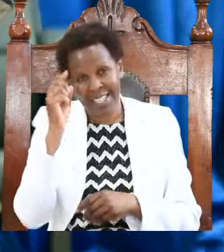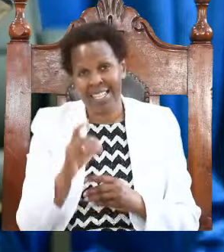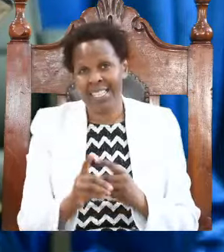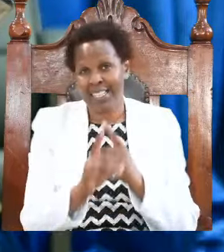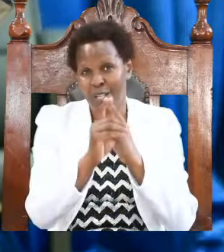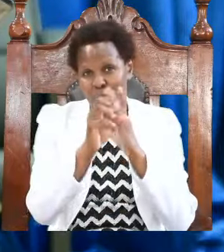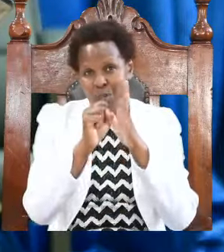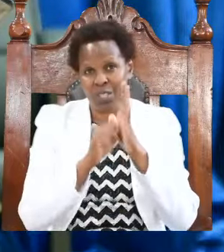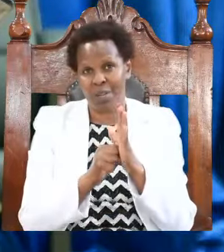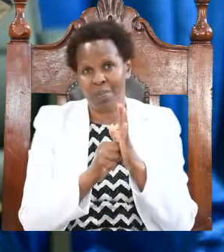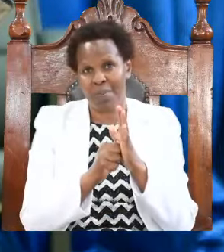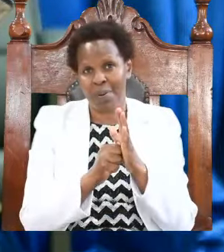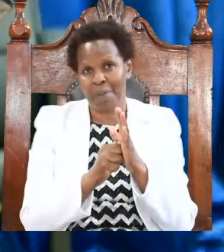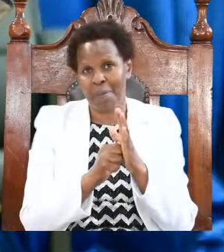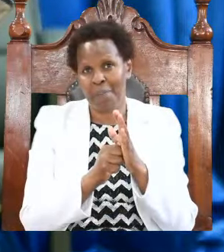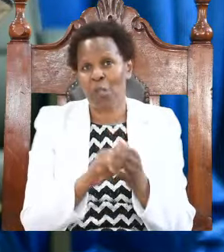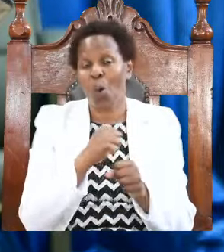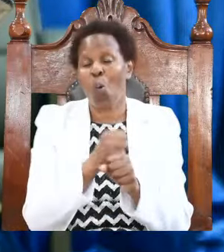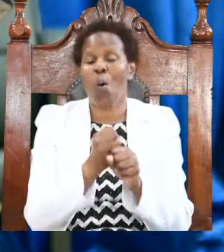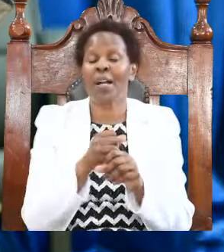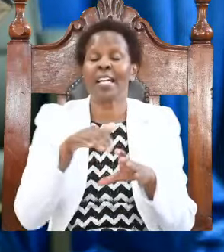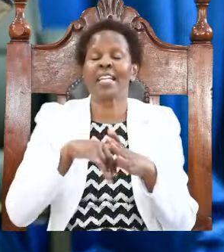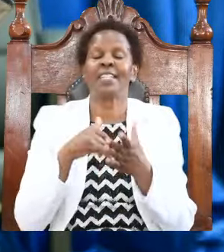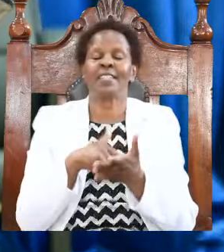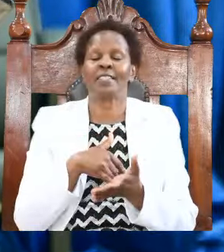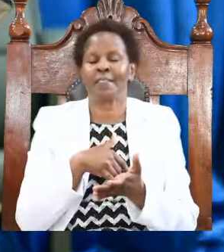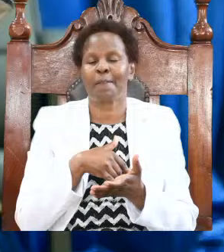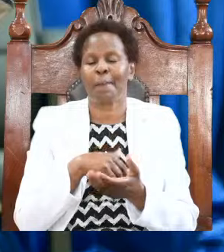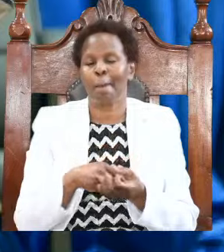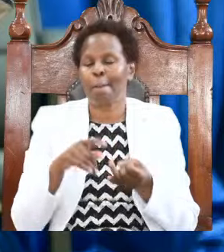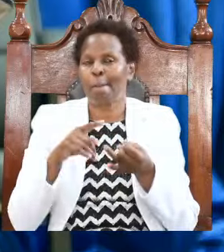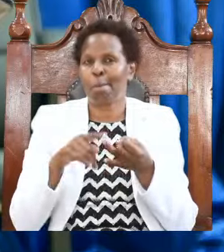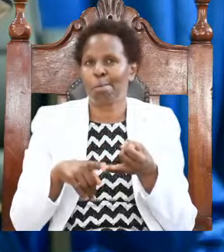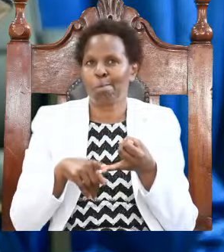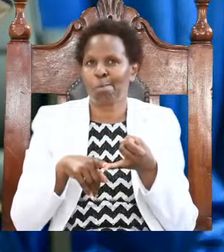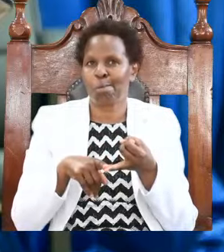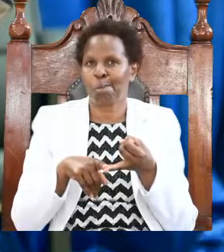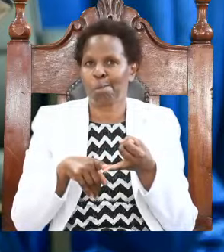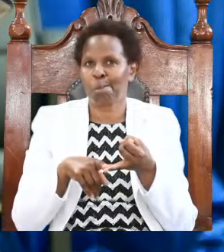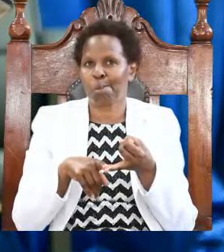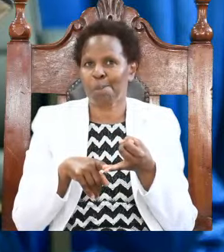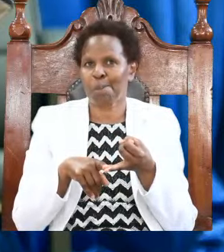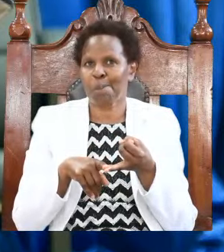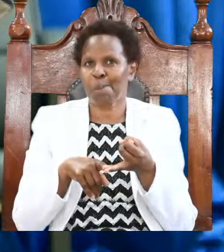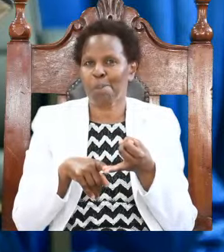it, invest. Number two, you do what?